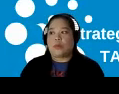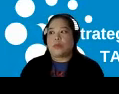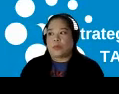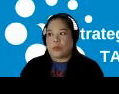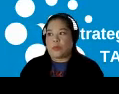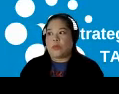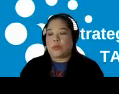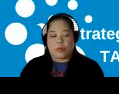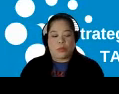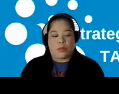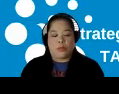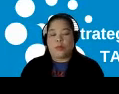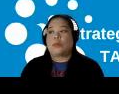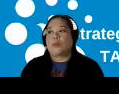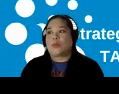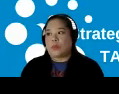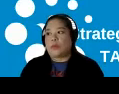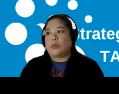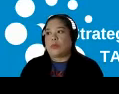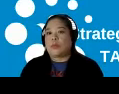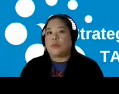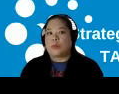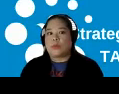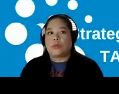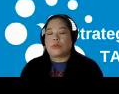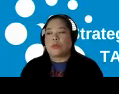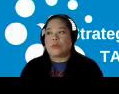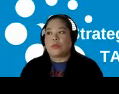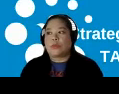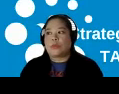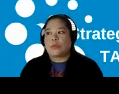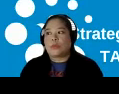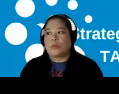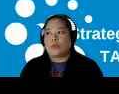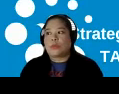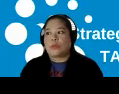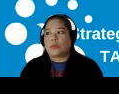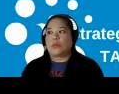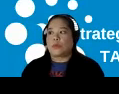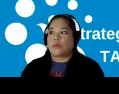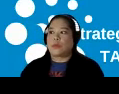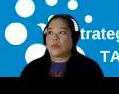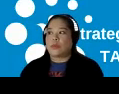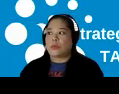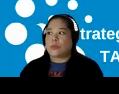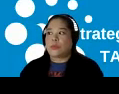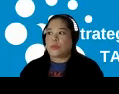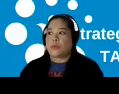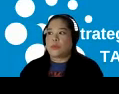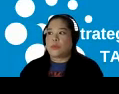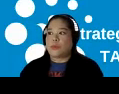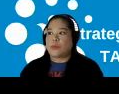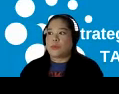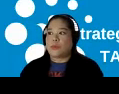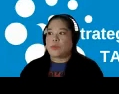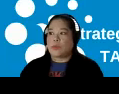or amongst the child themselves, right? And I think, you know, with adverse childhood experiences, right, that word,